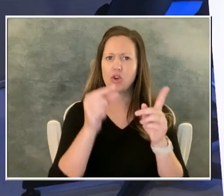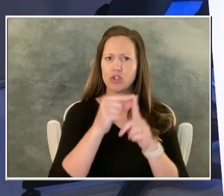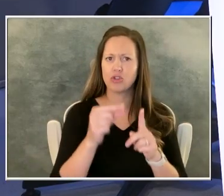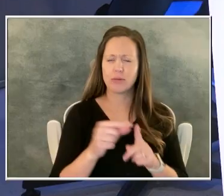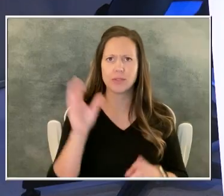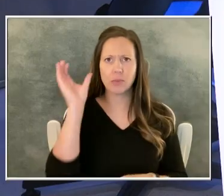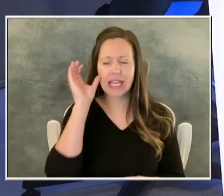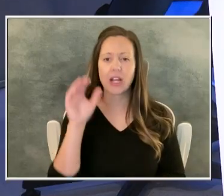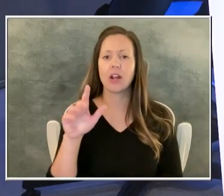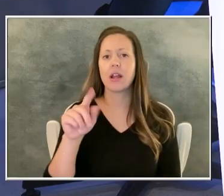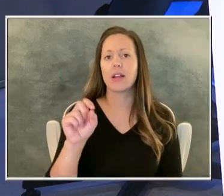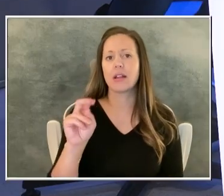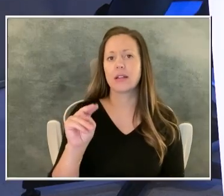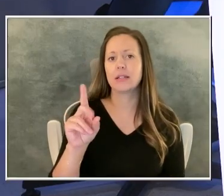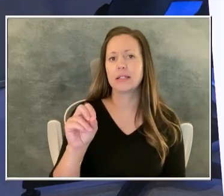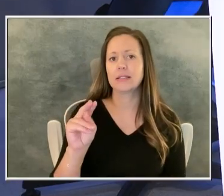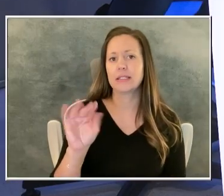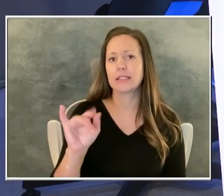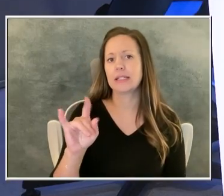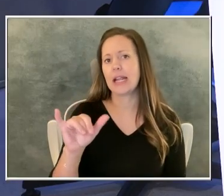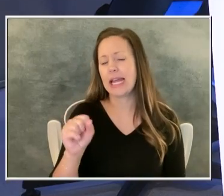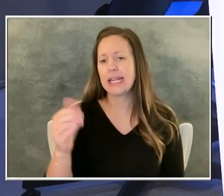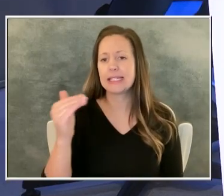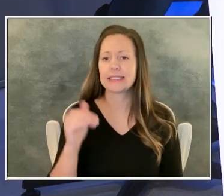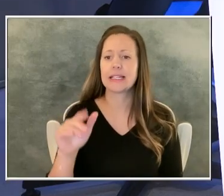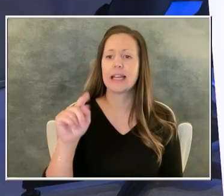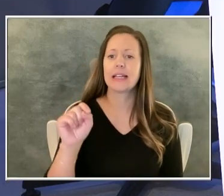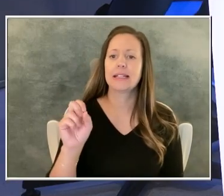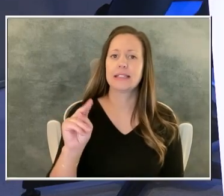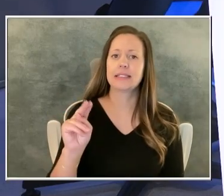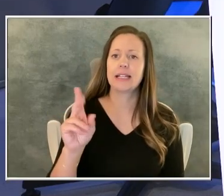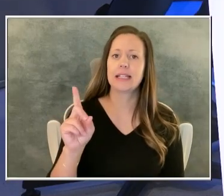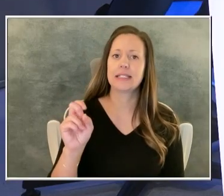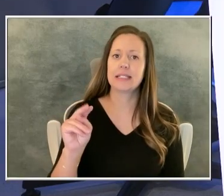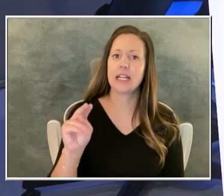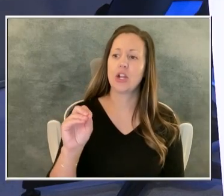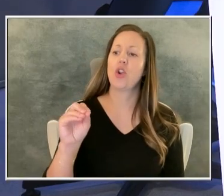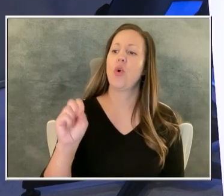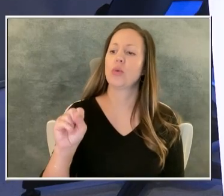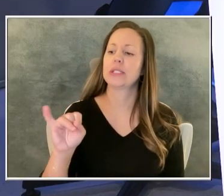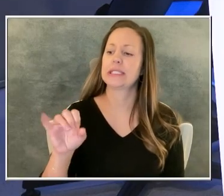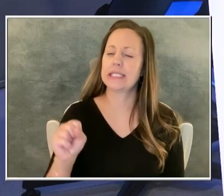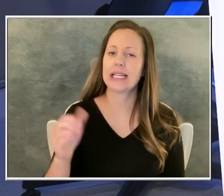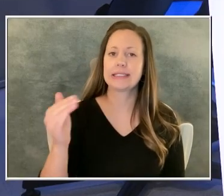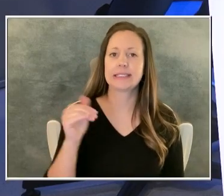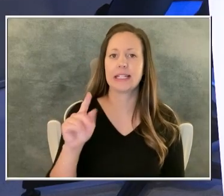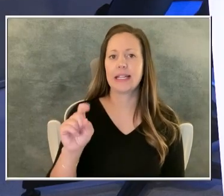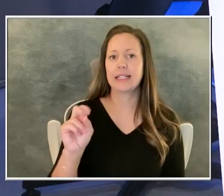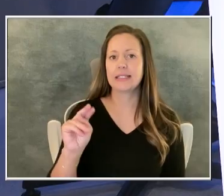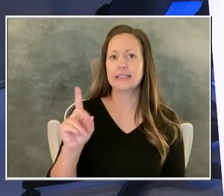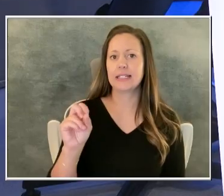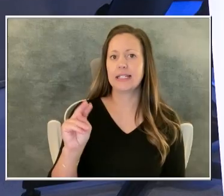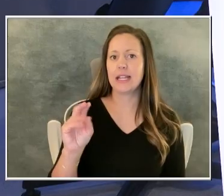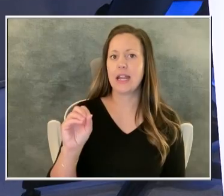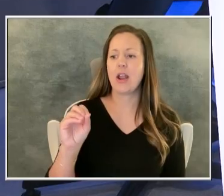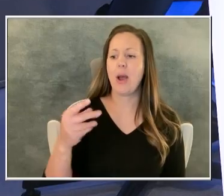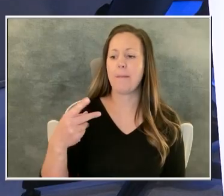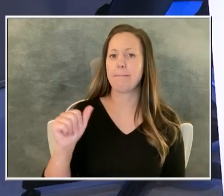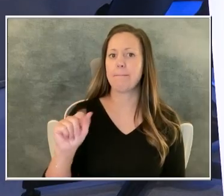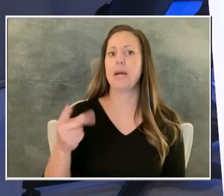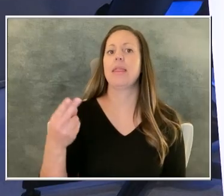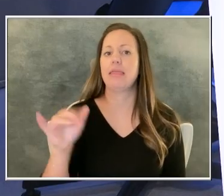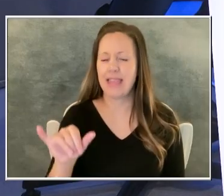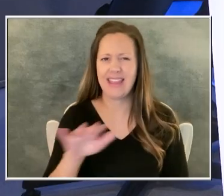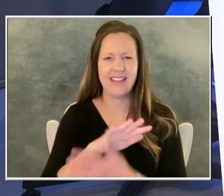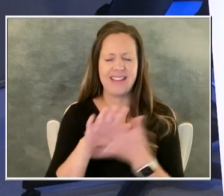tendonitis, tendinosis, tendinopathy. What's the preferred term, and what specifically does this procedure